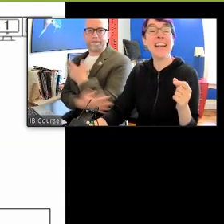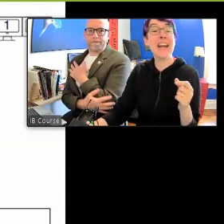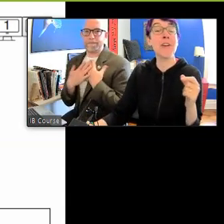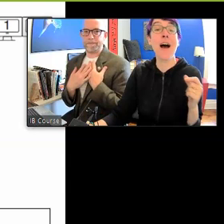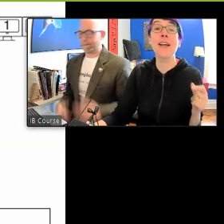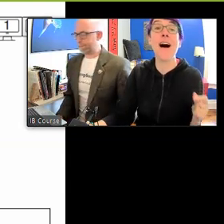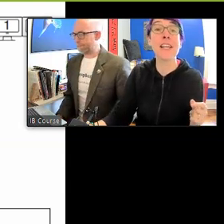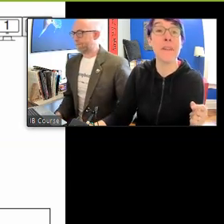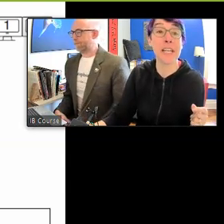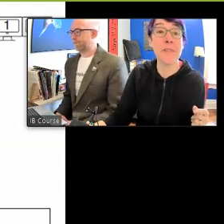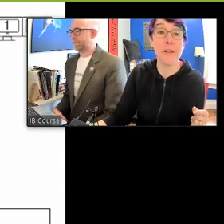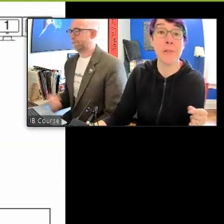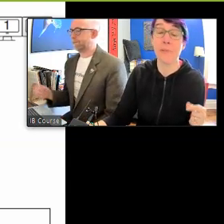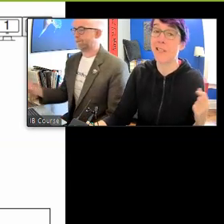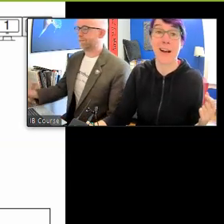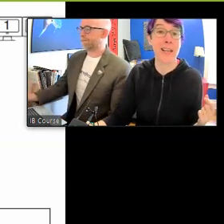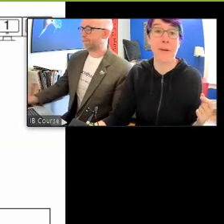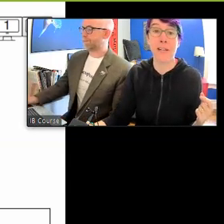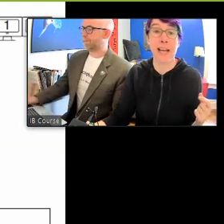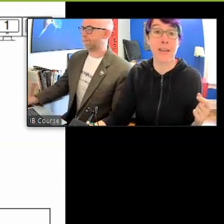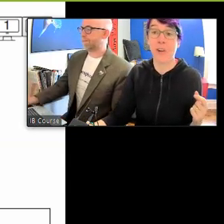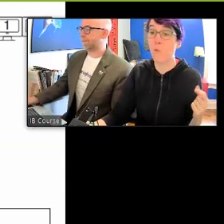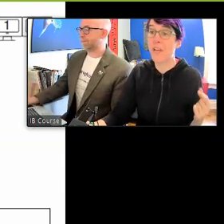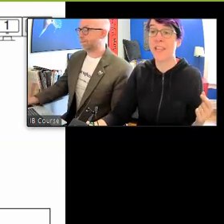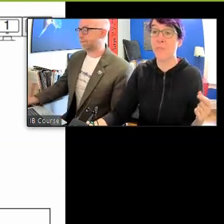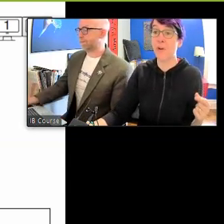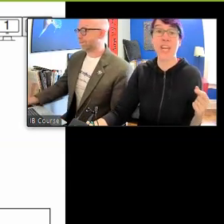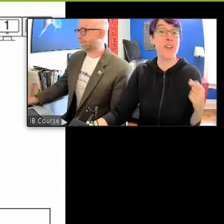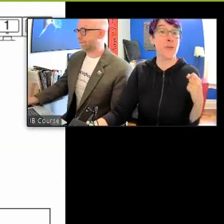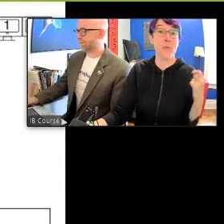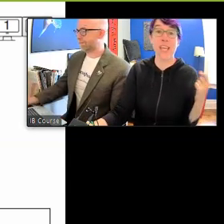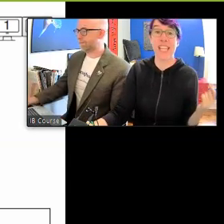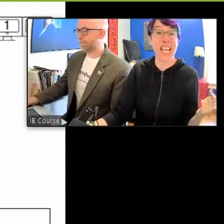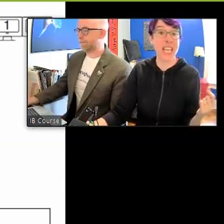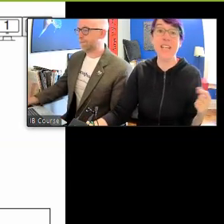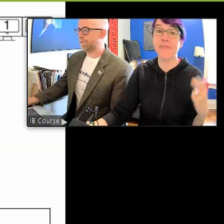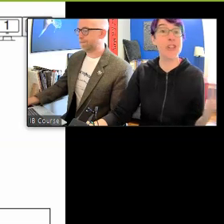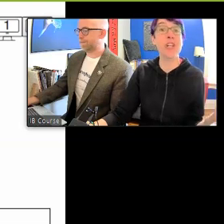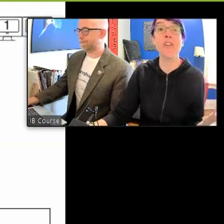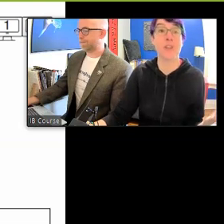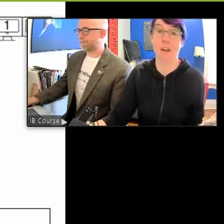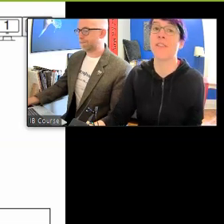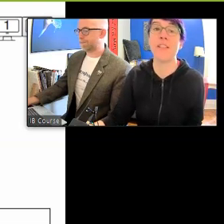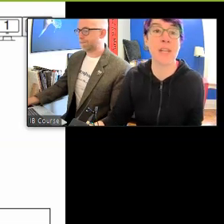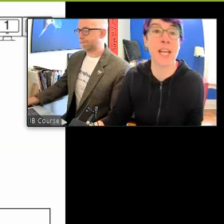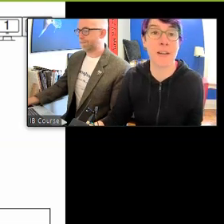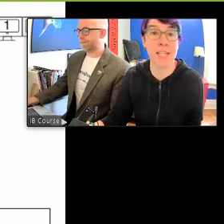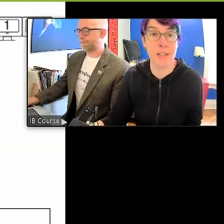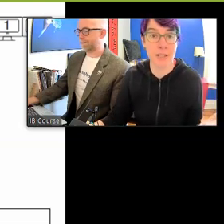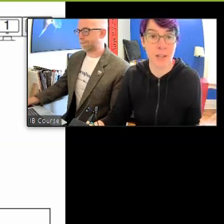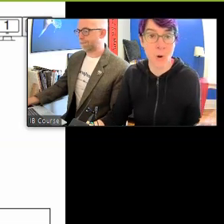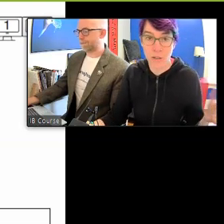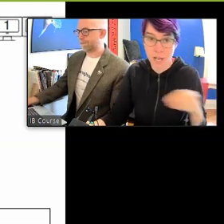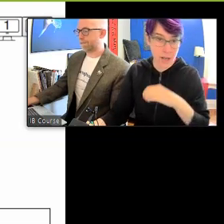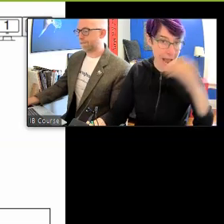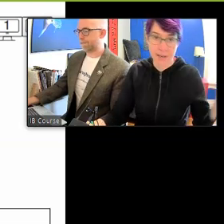what? And if we're not talking about hemoglobin, we're just talking about like, you know, the way that they breed or the way that they eat. For sure, there are these unique adaptations